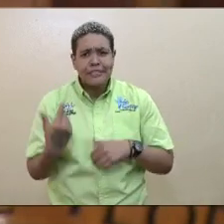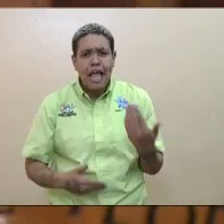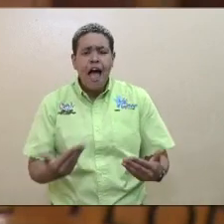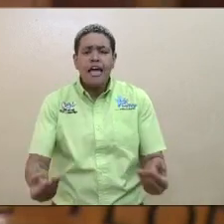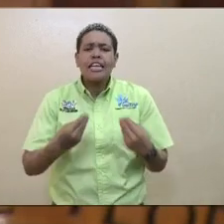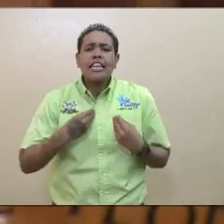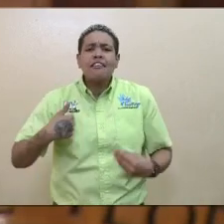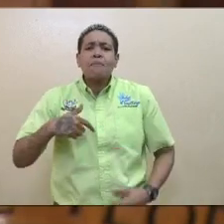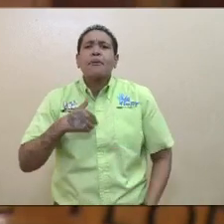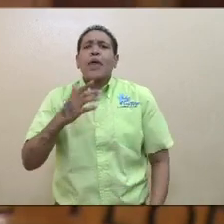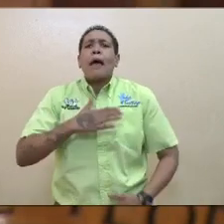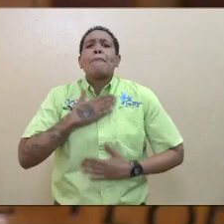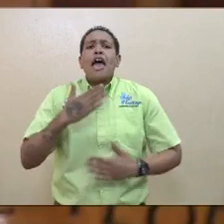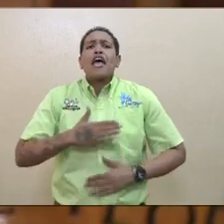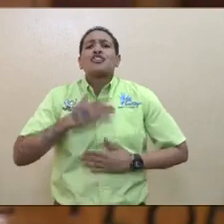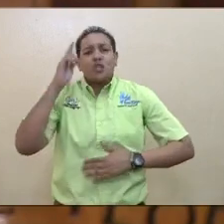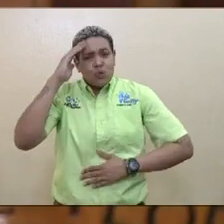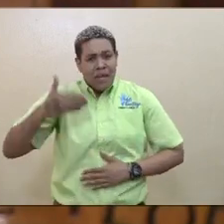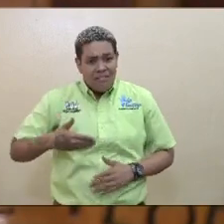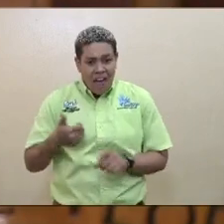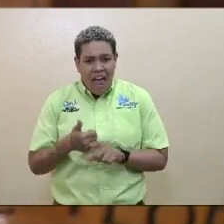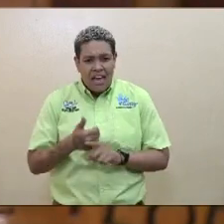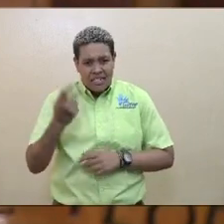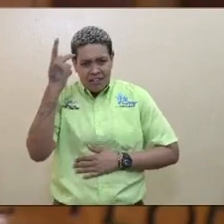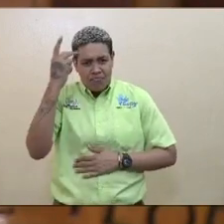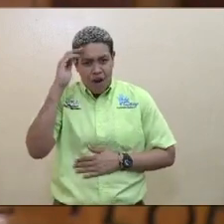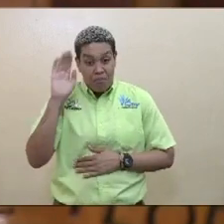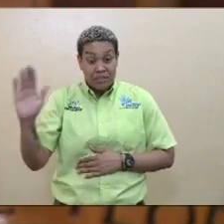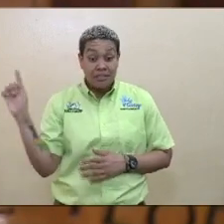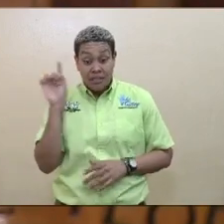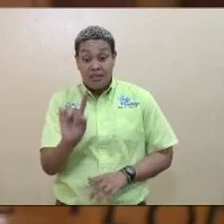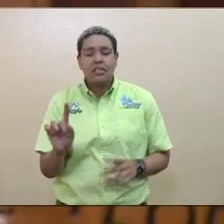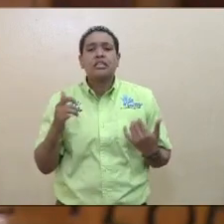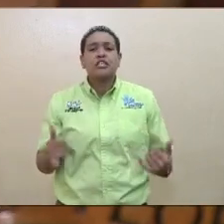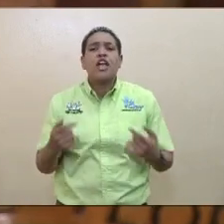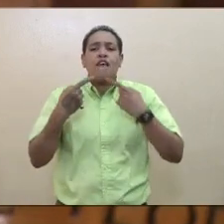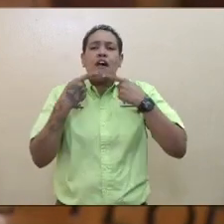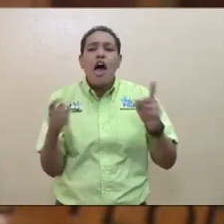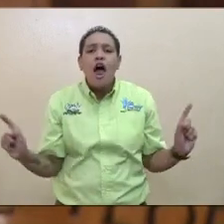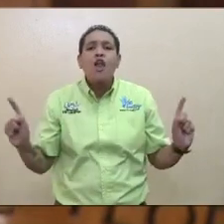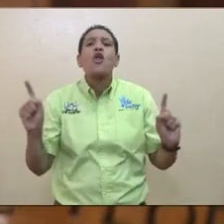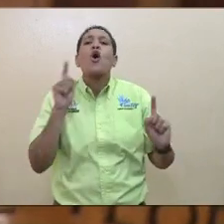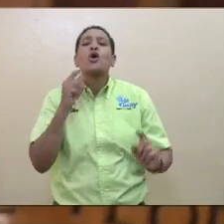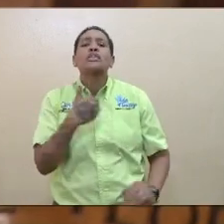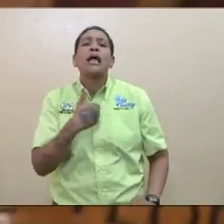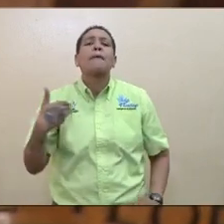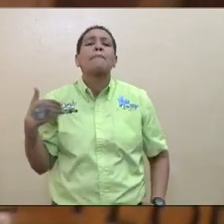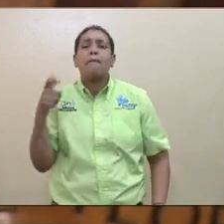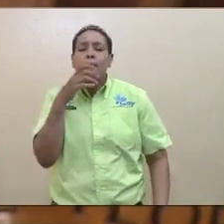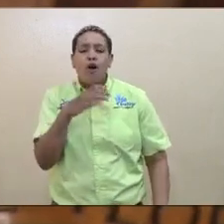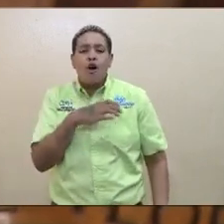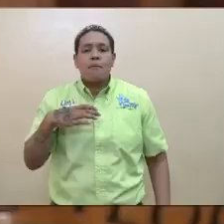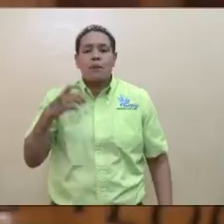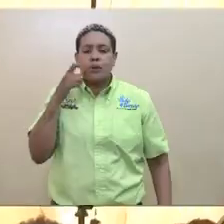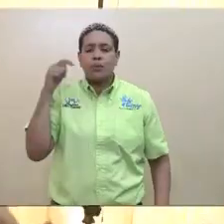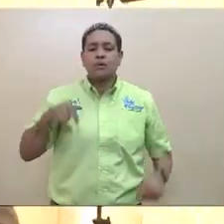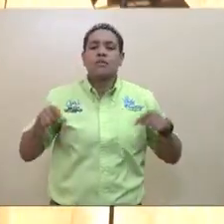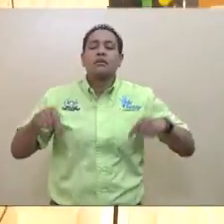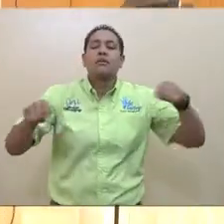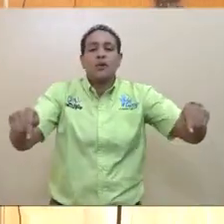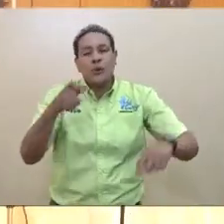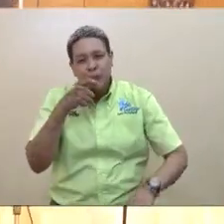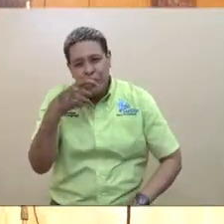me great pleasure to invite the Prime Minister to announce the members of the committee.